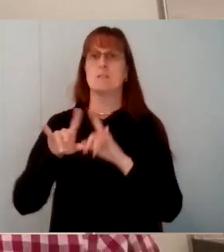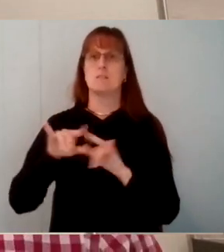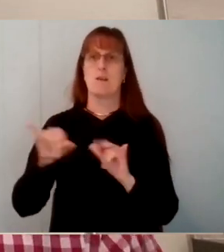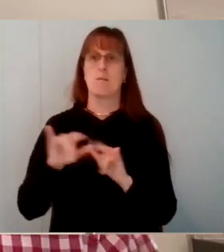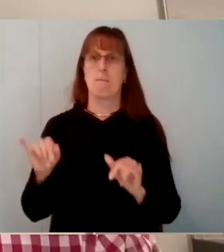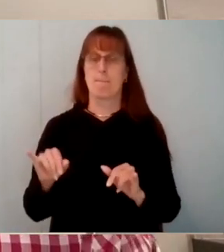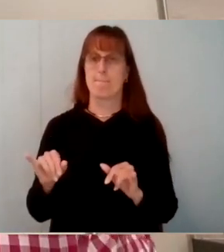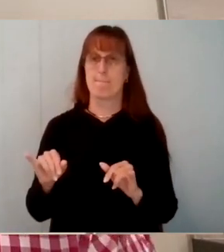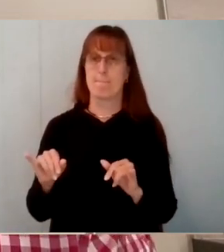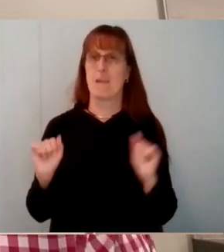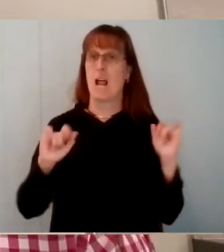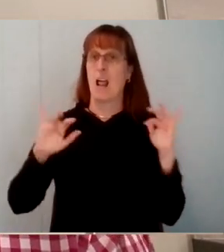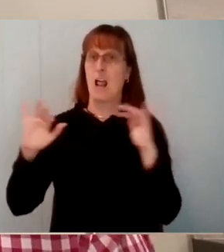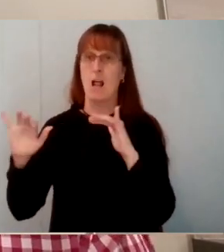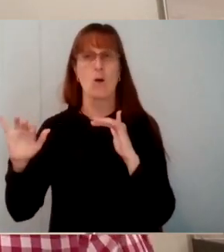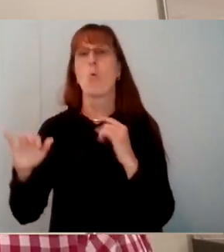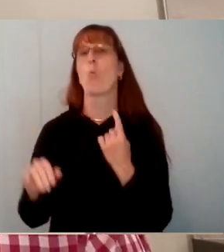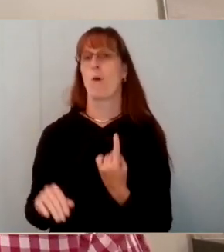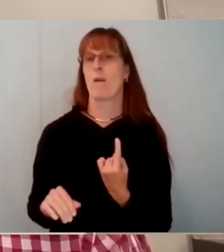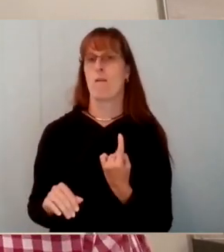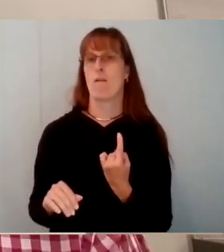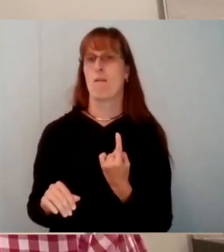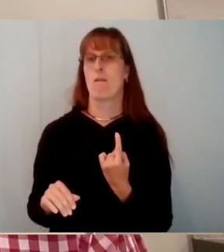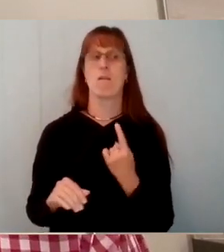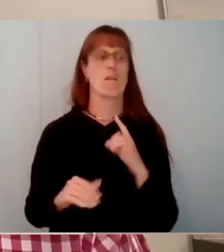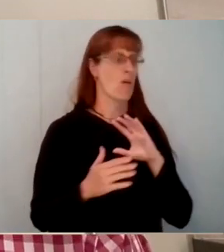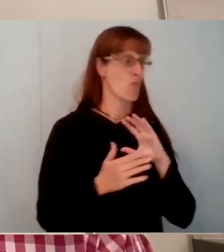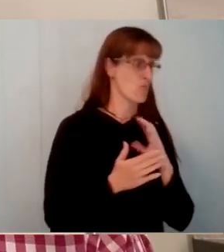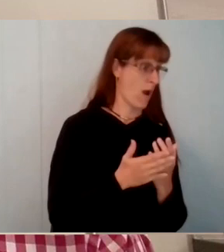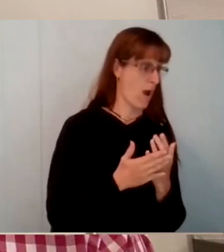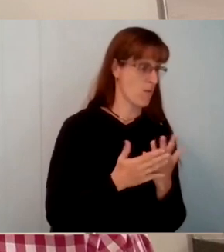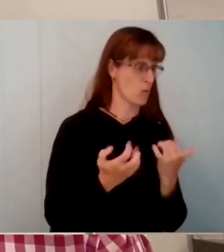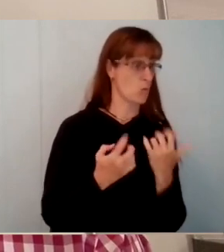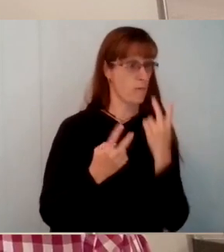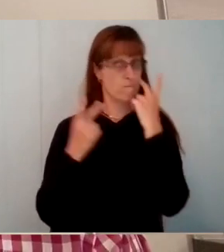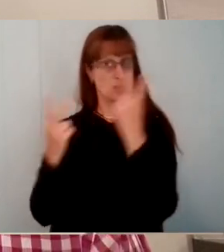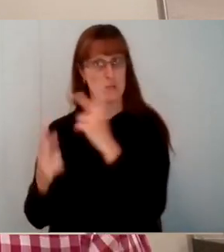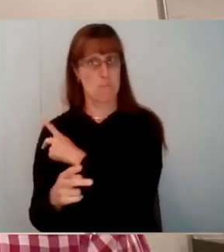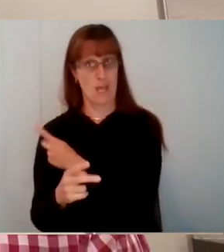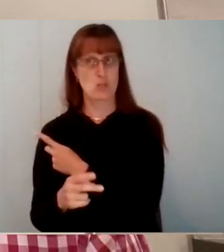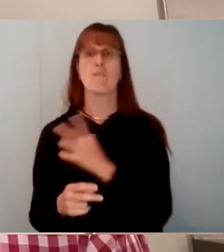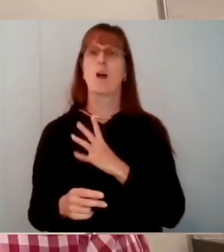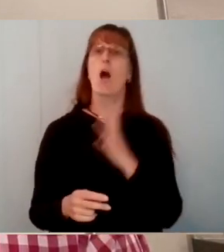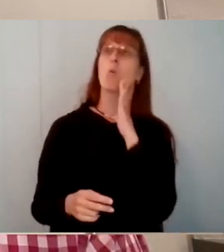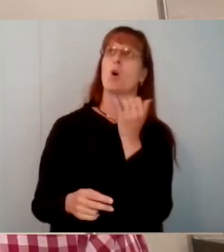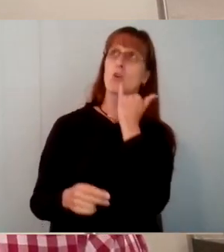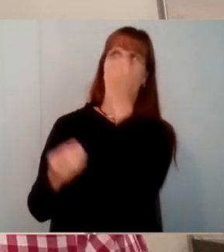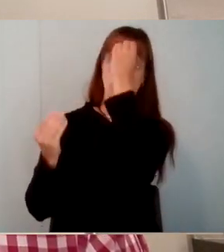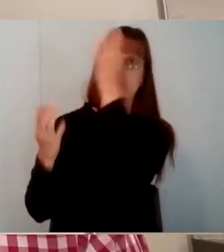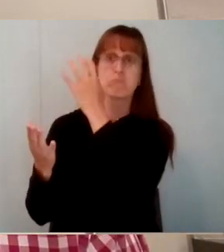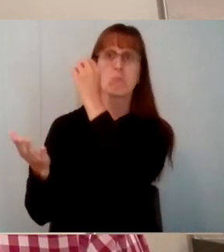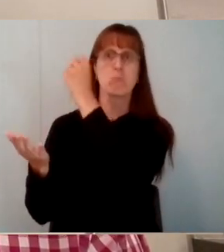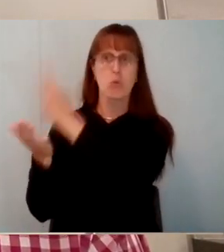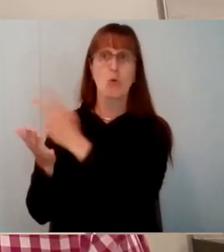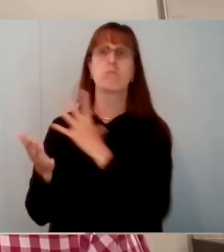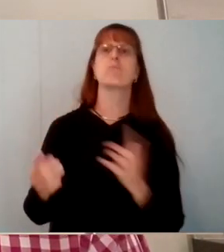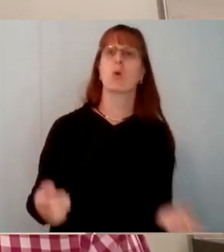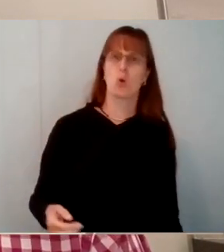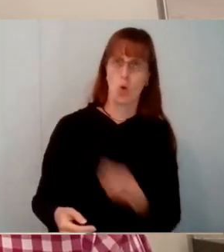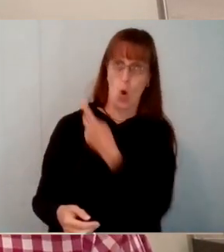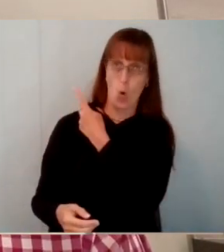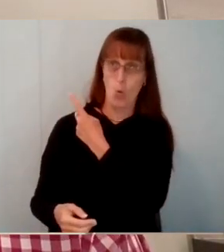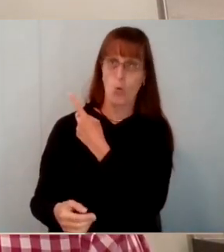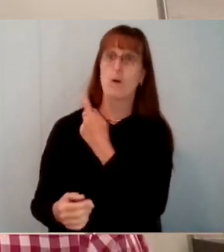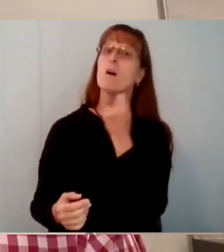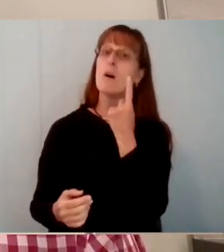time, and so they will be screened and when they arrive, we will call up to the floor. And if there are multiple family members who want to visit, they